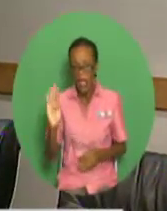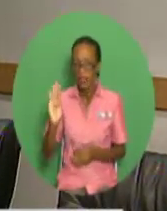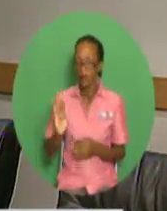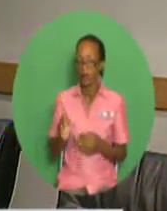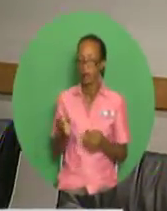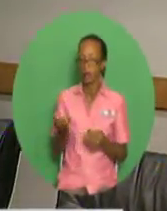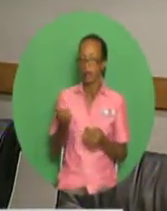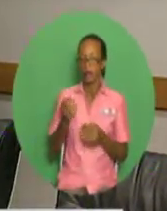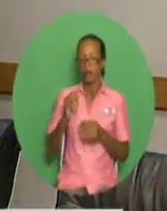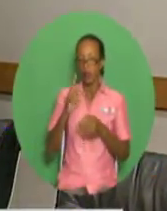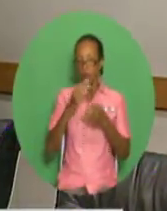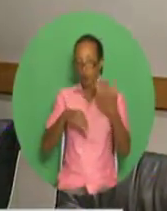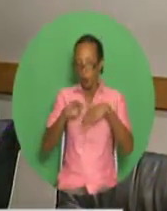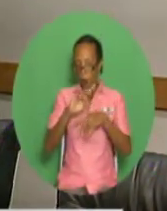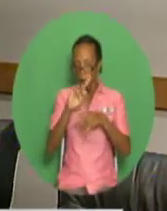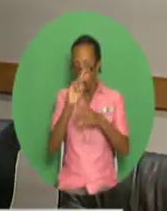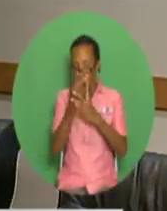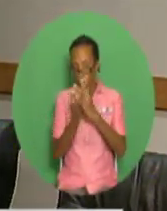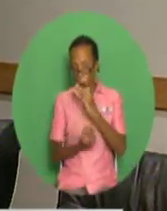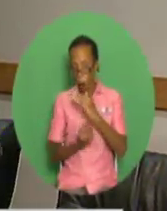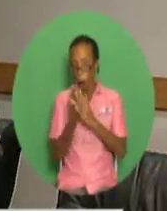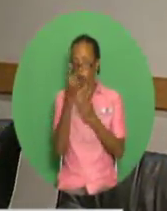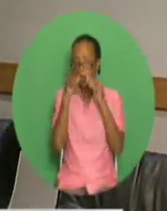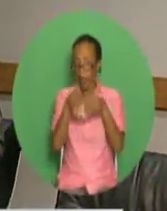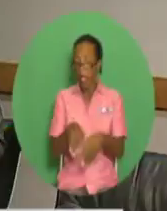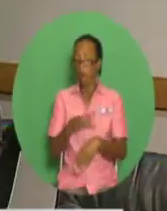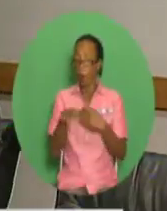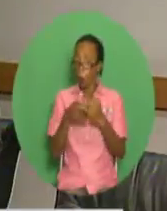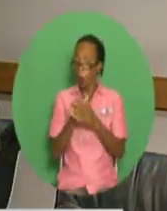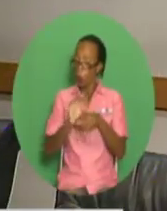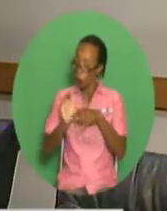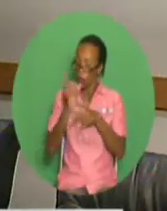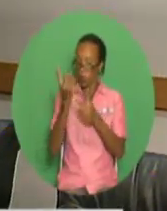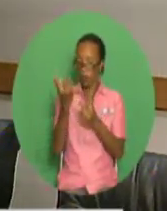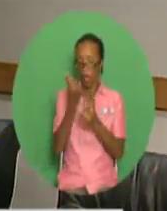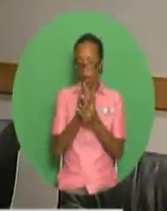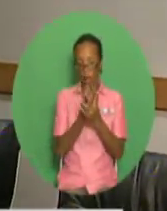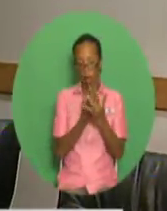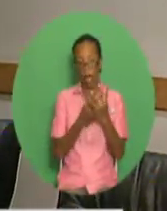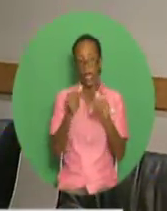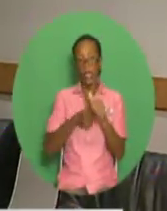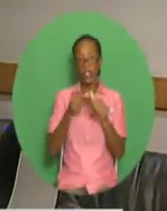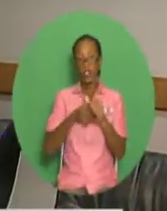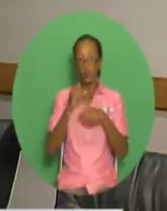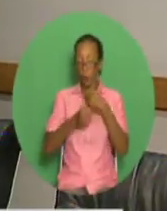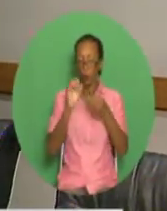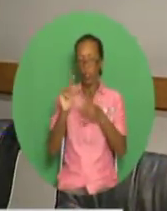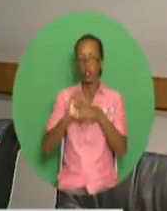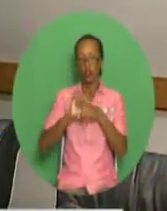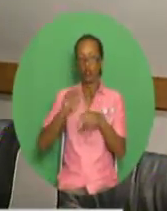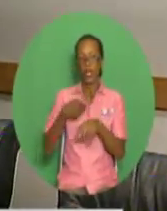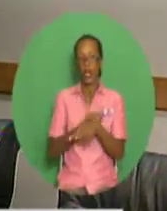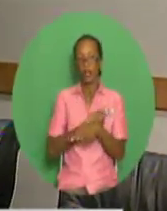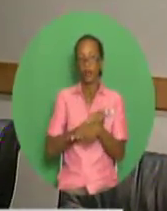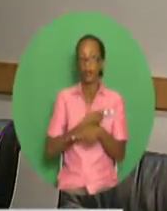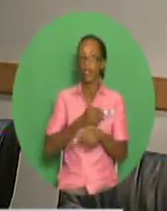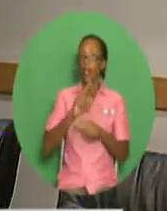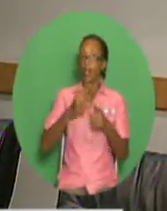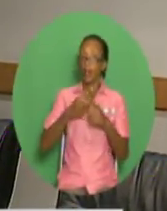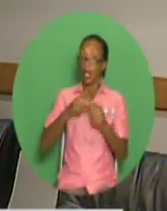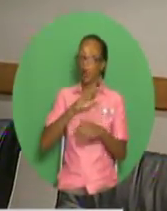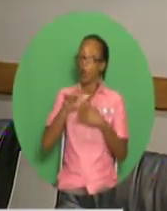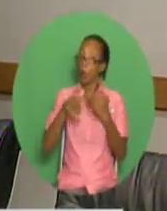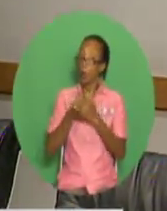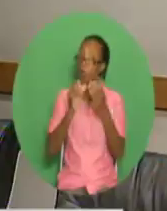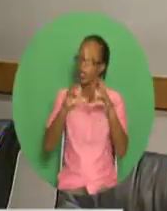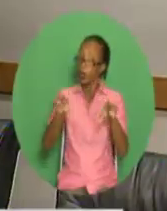junior coach and an elite coach for each of these sports where we're going to be working with them. And for the first time, Madam Speaker, it's something that all the Caribbean islands did.